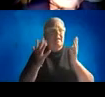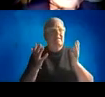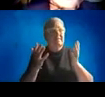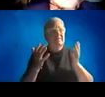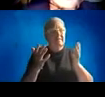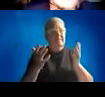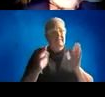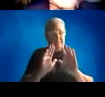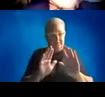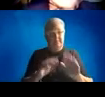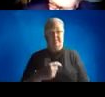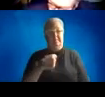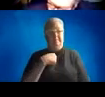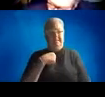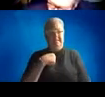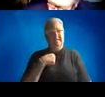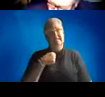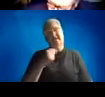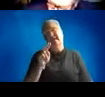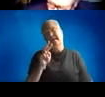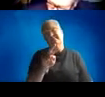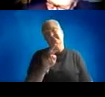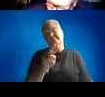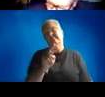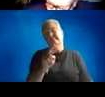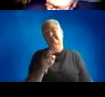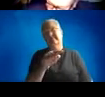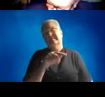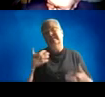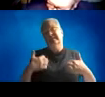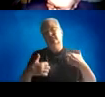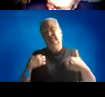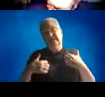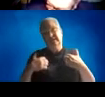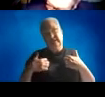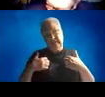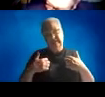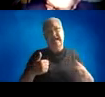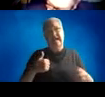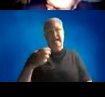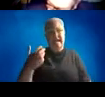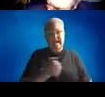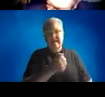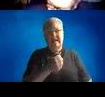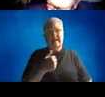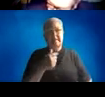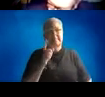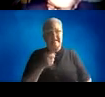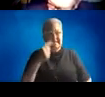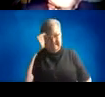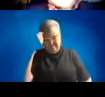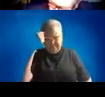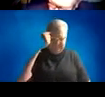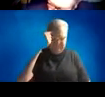was interesting about it was even identifying a tool that I could use that would be will cut